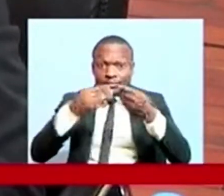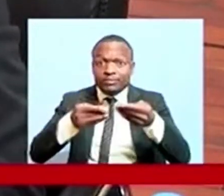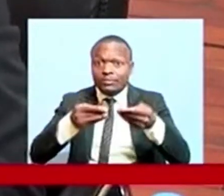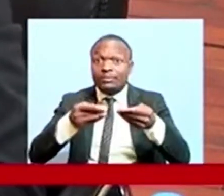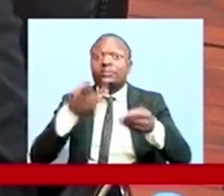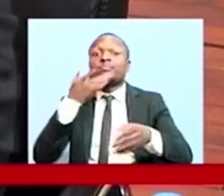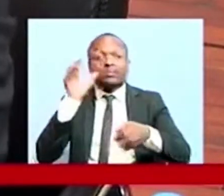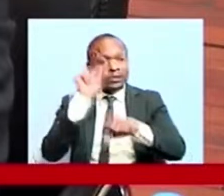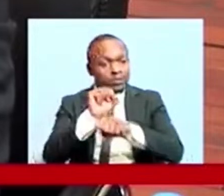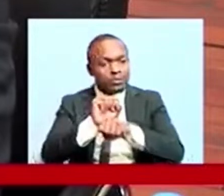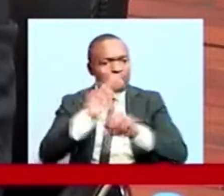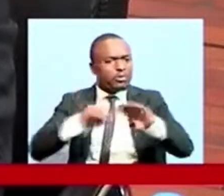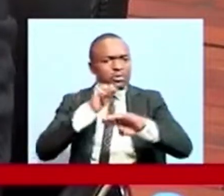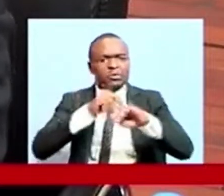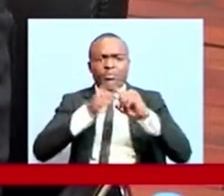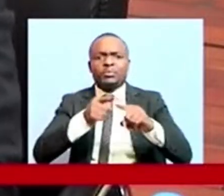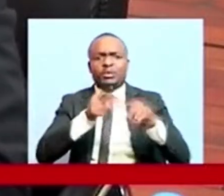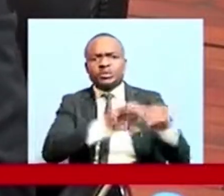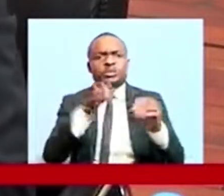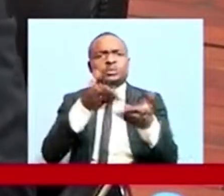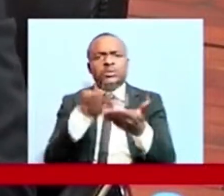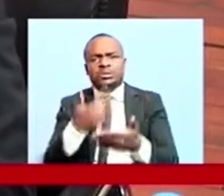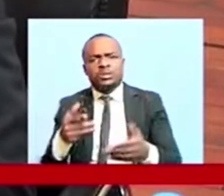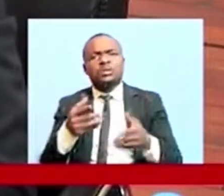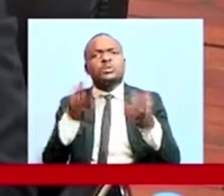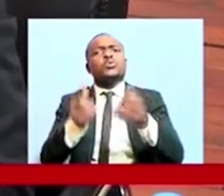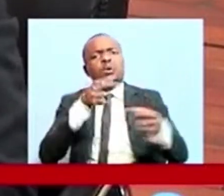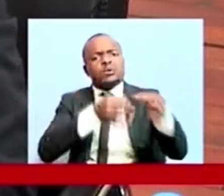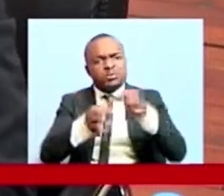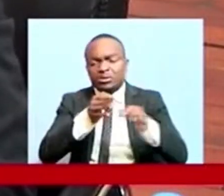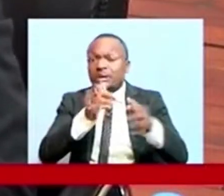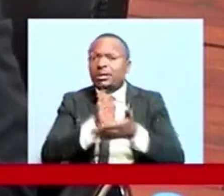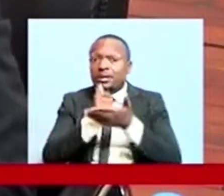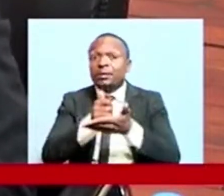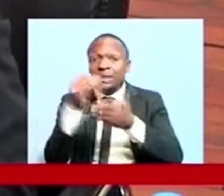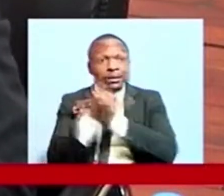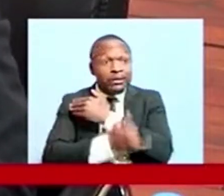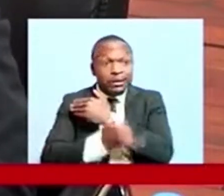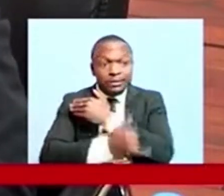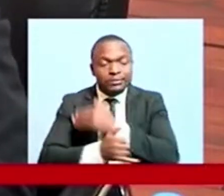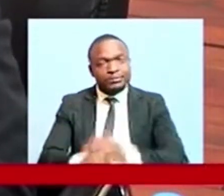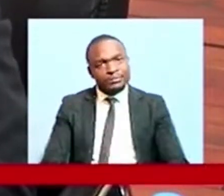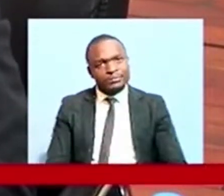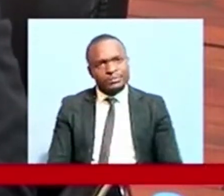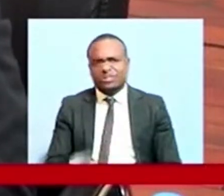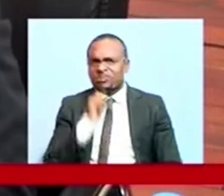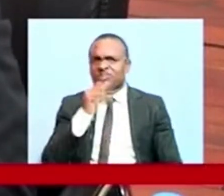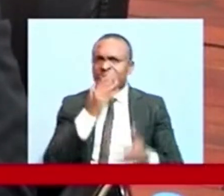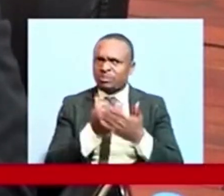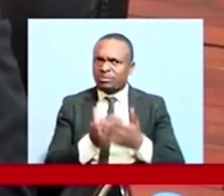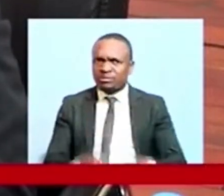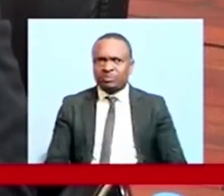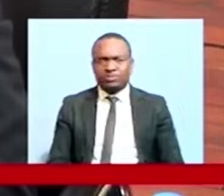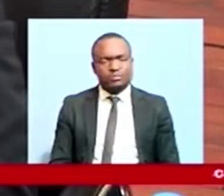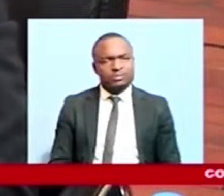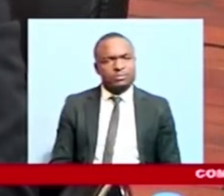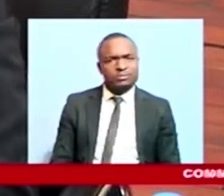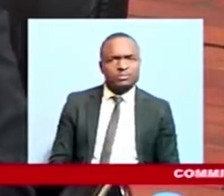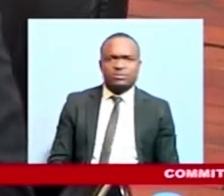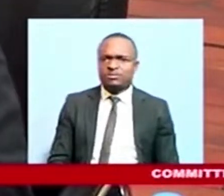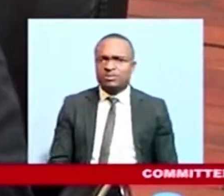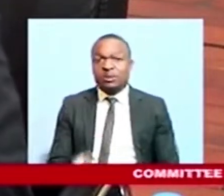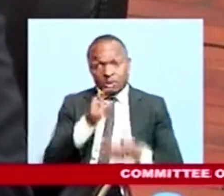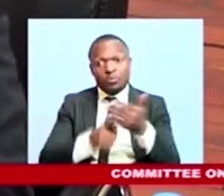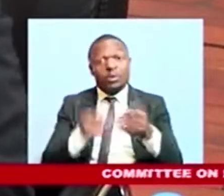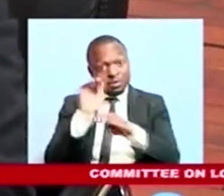nation. Then you can do these things. Then you want to justify. Are we helping our country? It is not fair. Thank you, Honour. That is what I